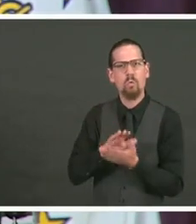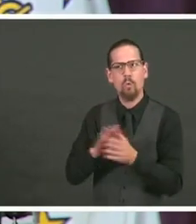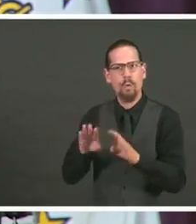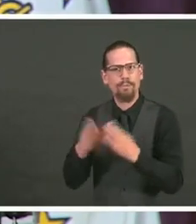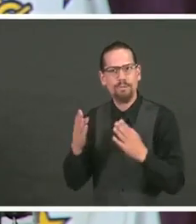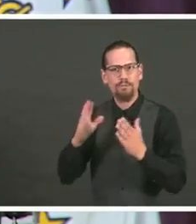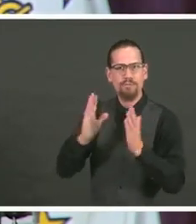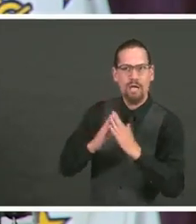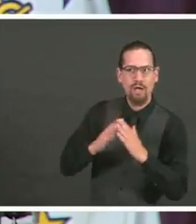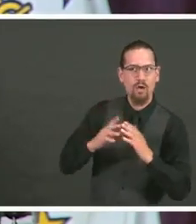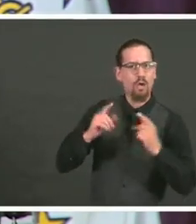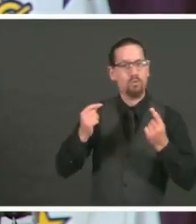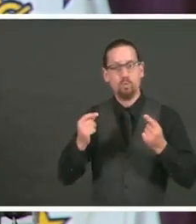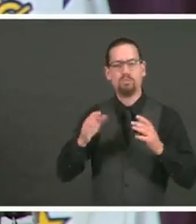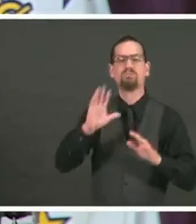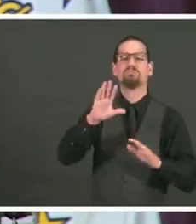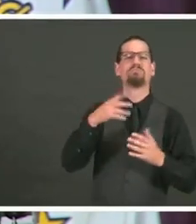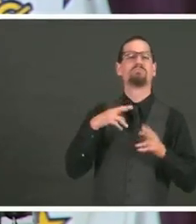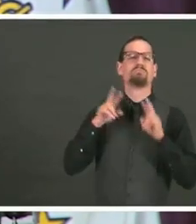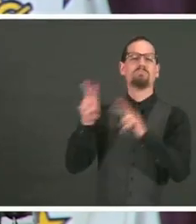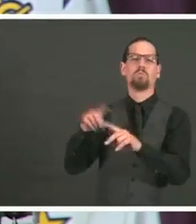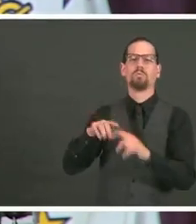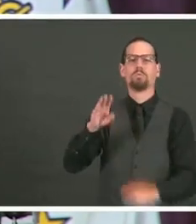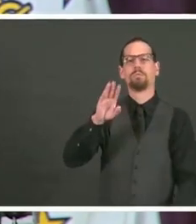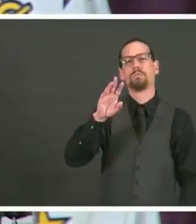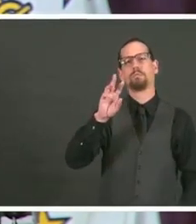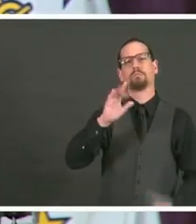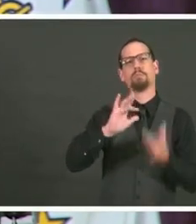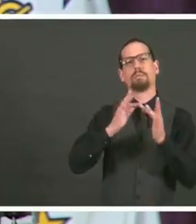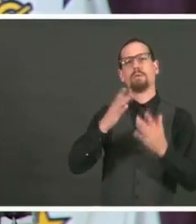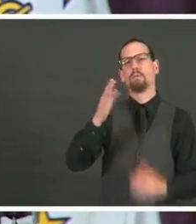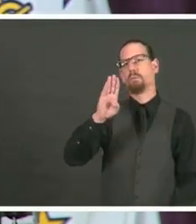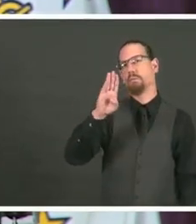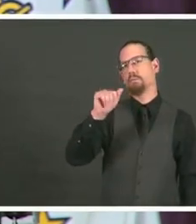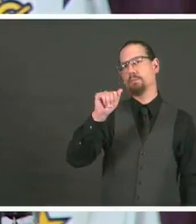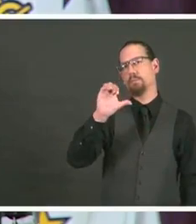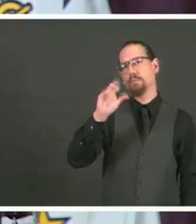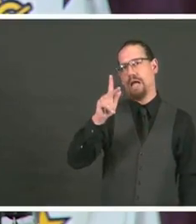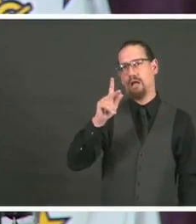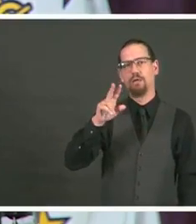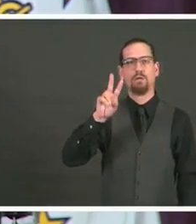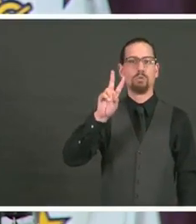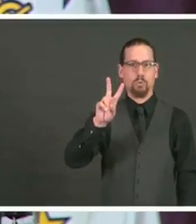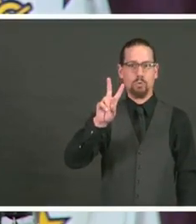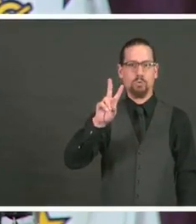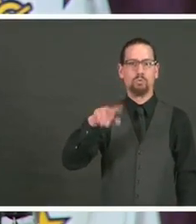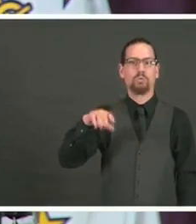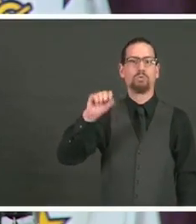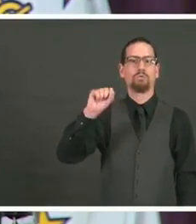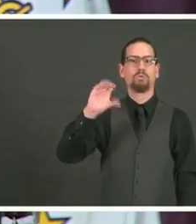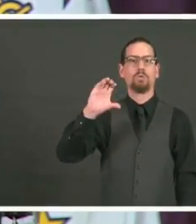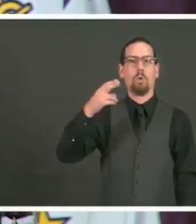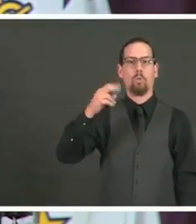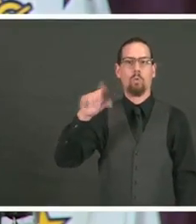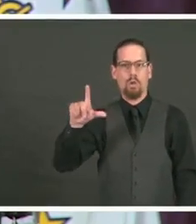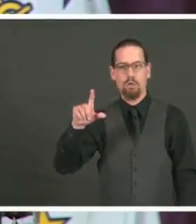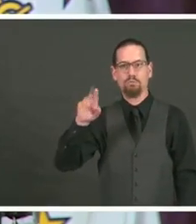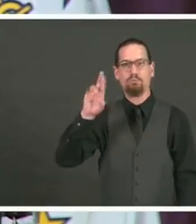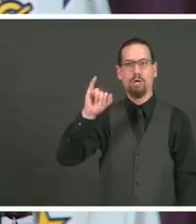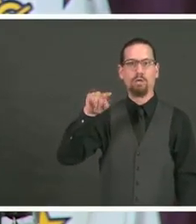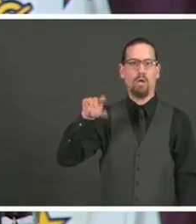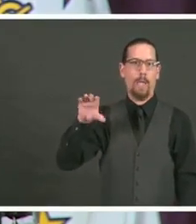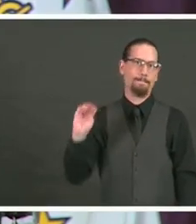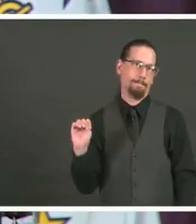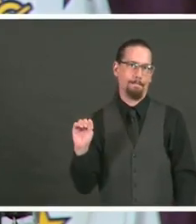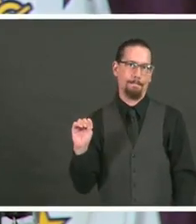Backtoschoolri.com. So if you're living in Providence and you're wondering what the partial reopening would look like, go to that website